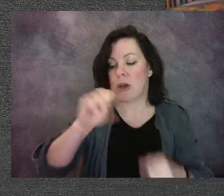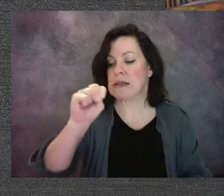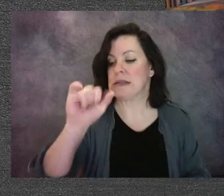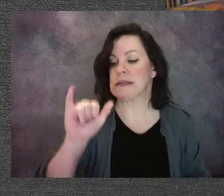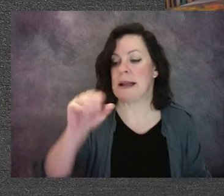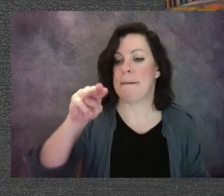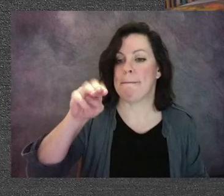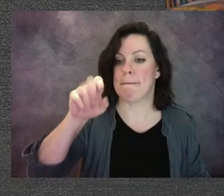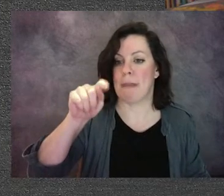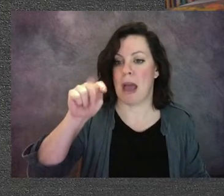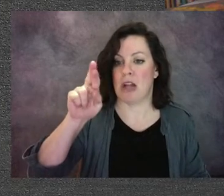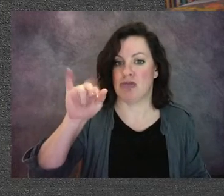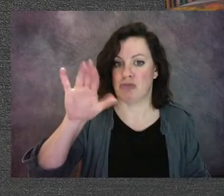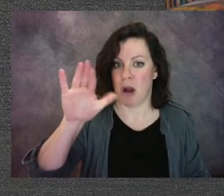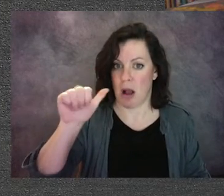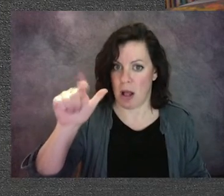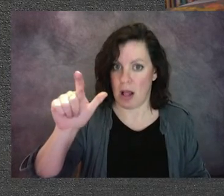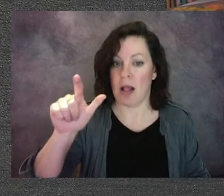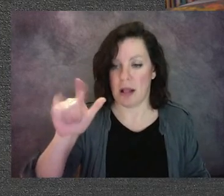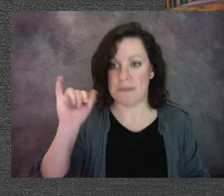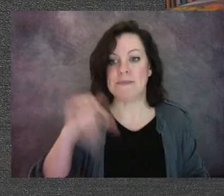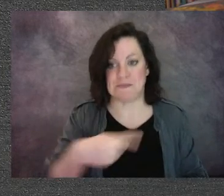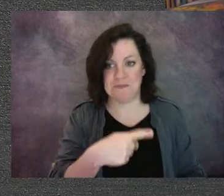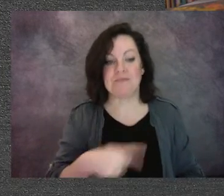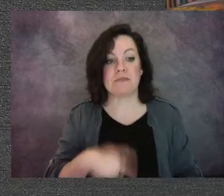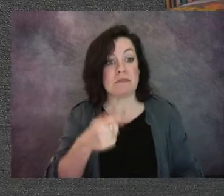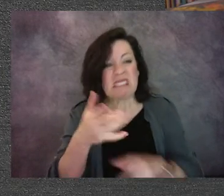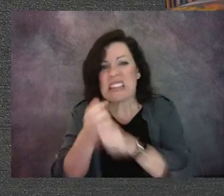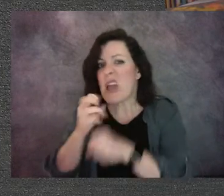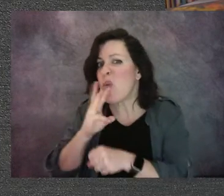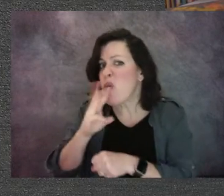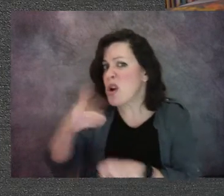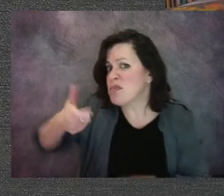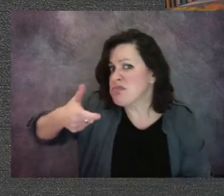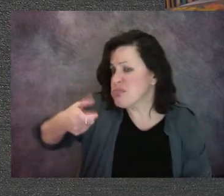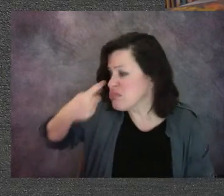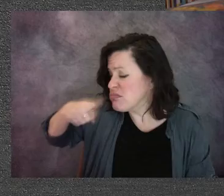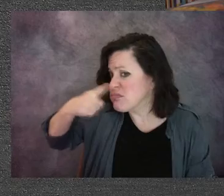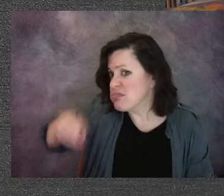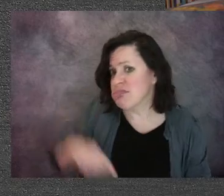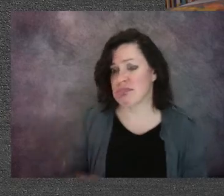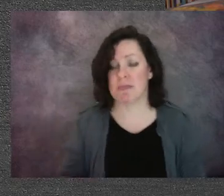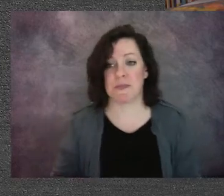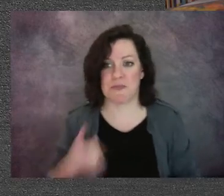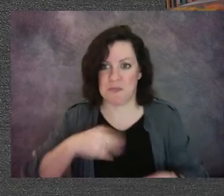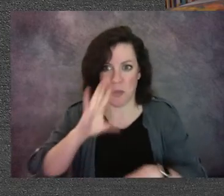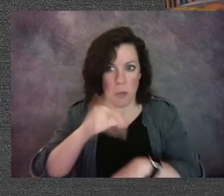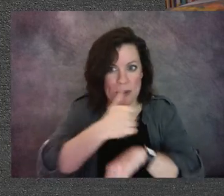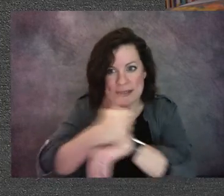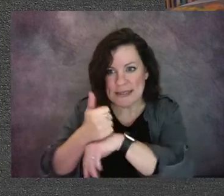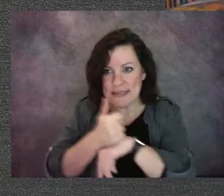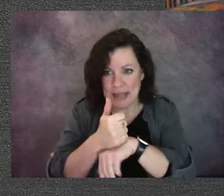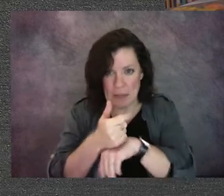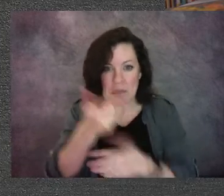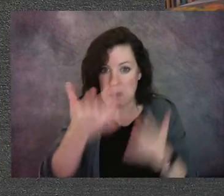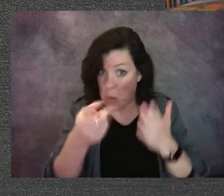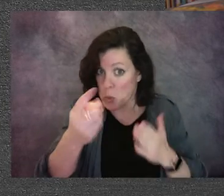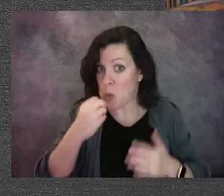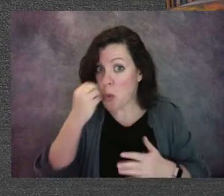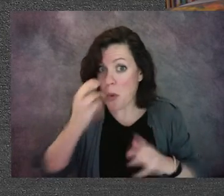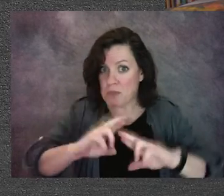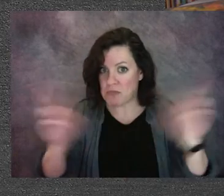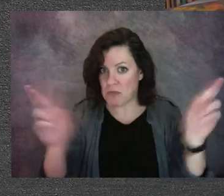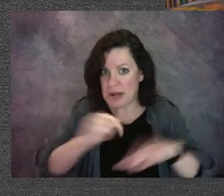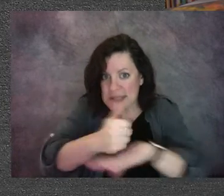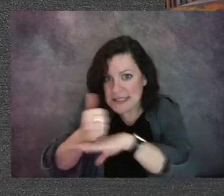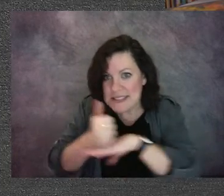bottle. Oops, I forgot my water bottle. Do you see it over there? You want to go grab that, Jean Marie? I'm going to get my table all set up, just like you